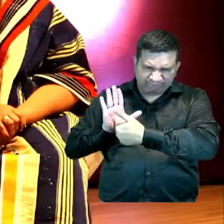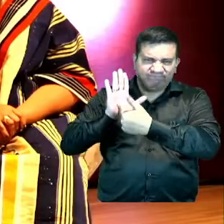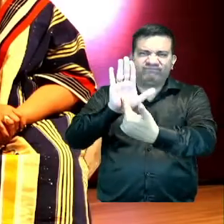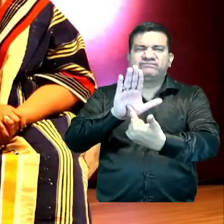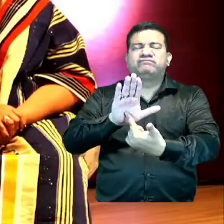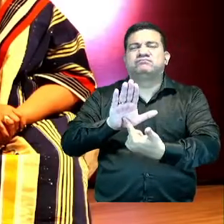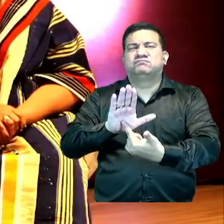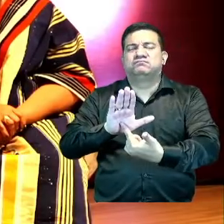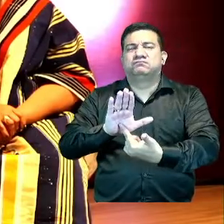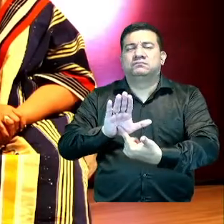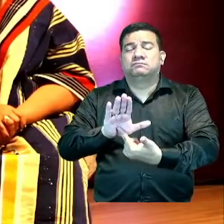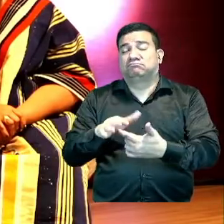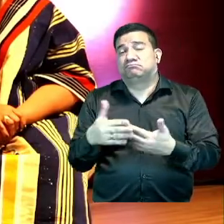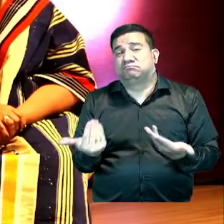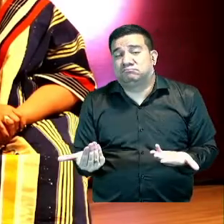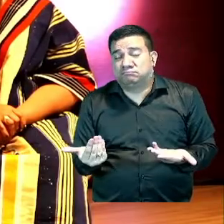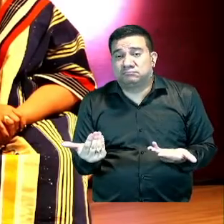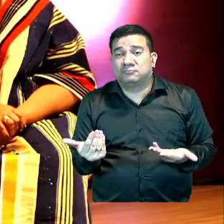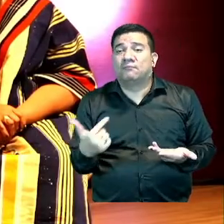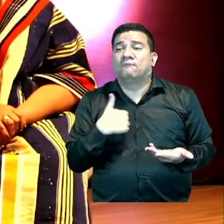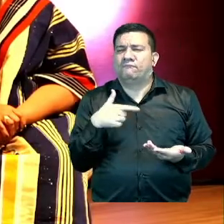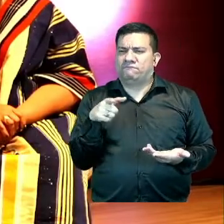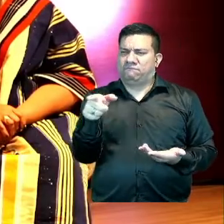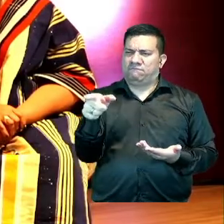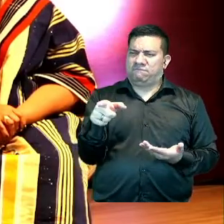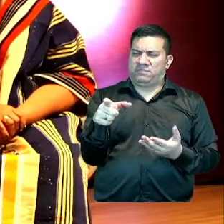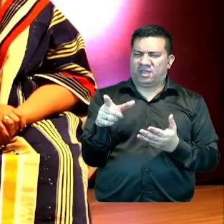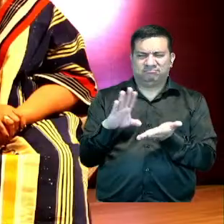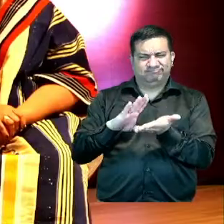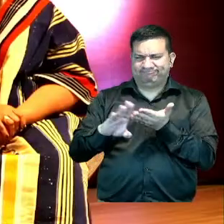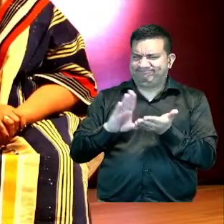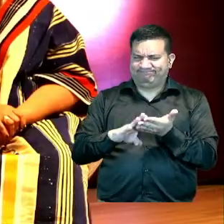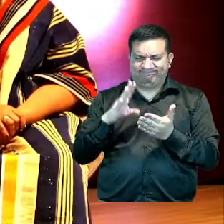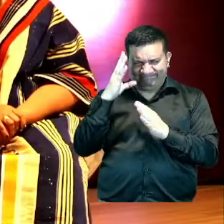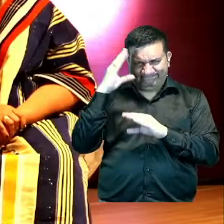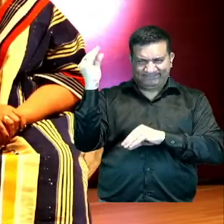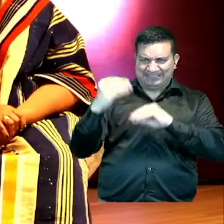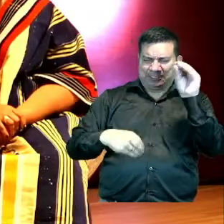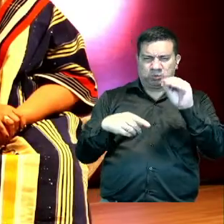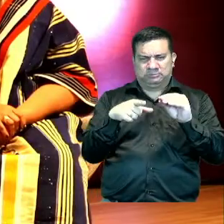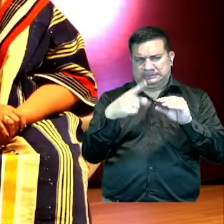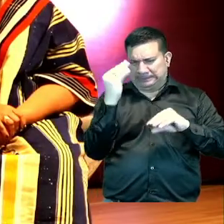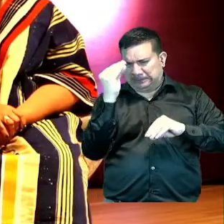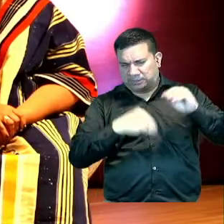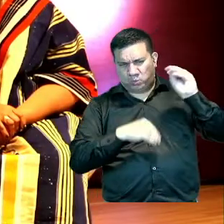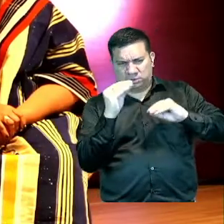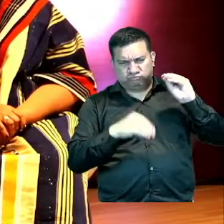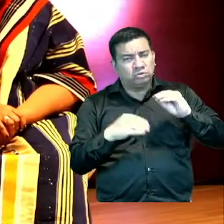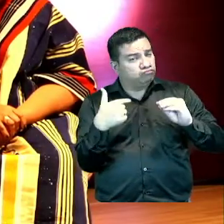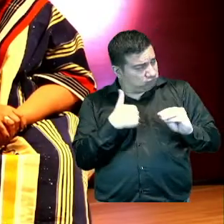courage, just for not accepting what I consider is just not right.